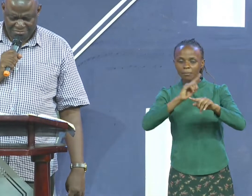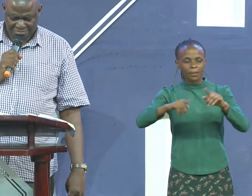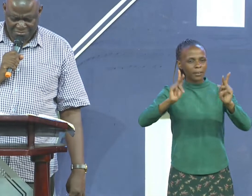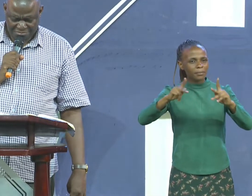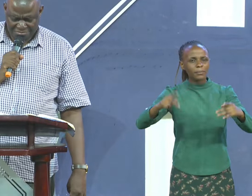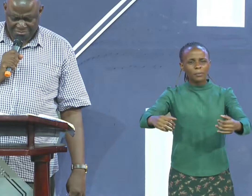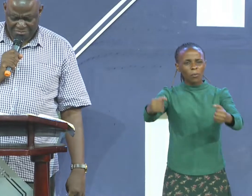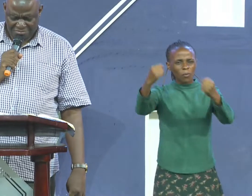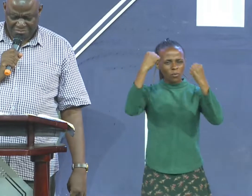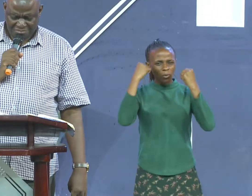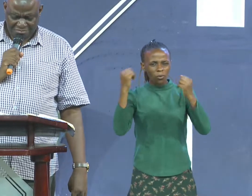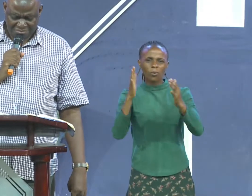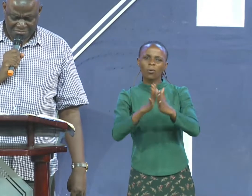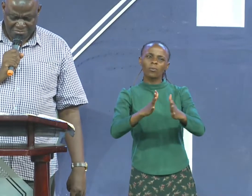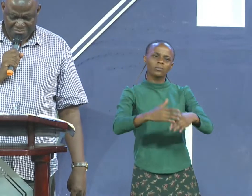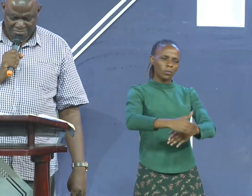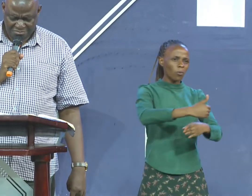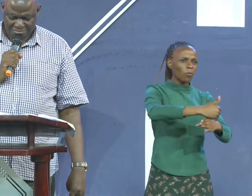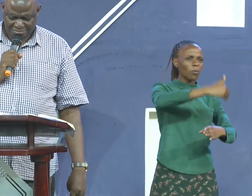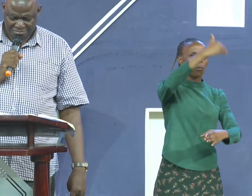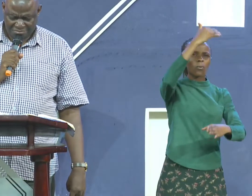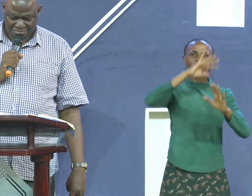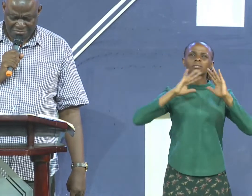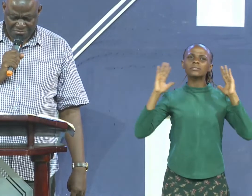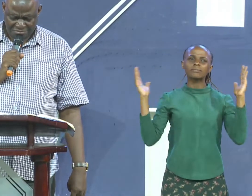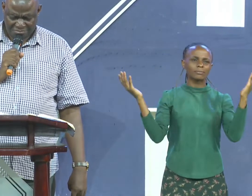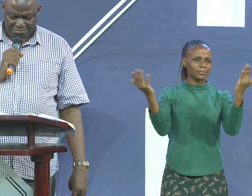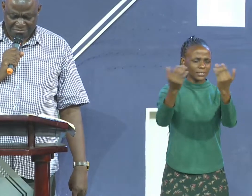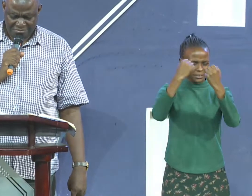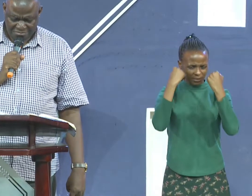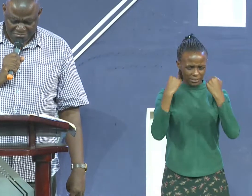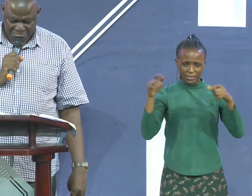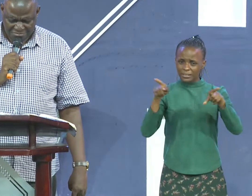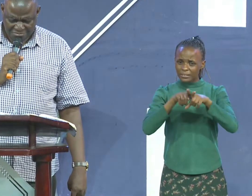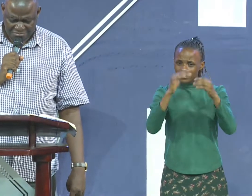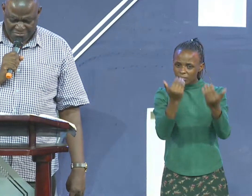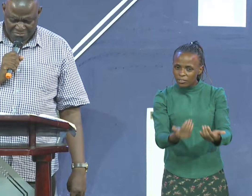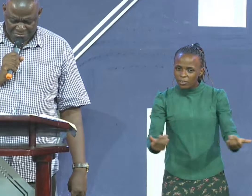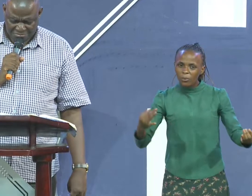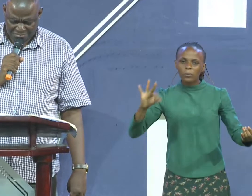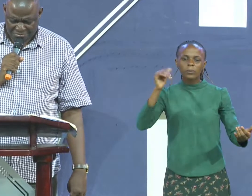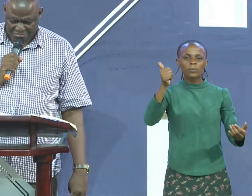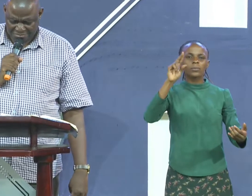n'ebibuga biriko enkomera binene nnyo era nate twalabayo abaana ba Anaki